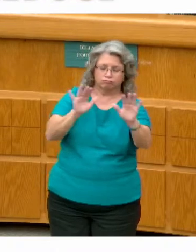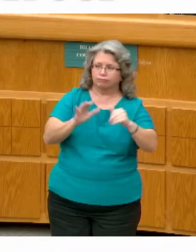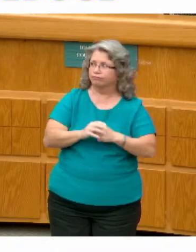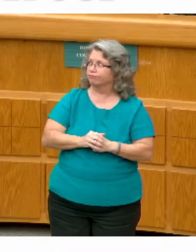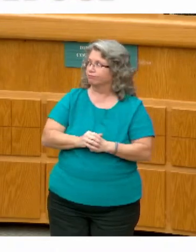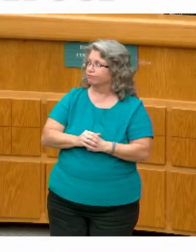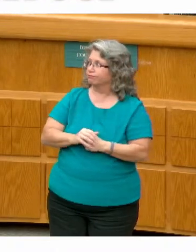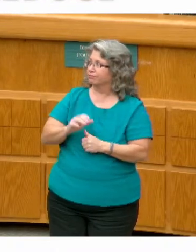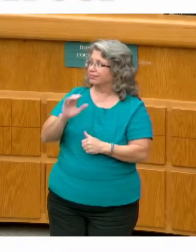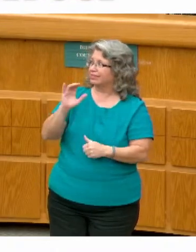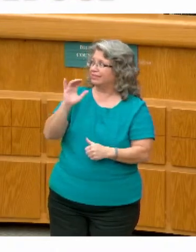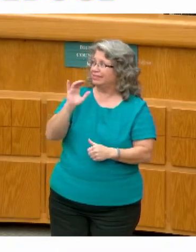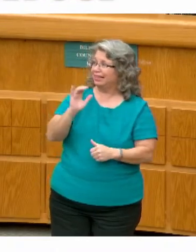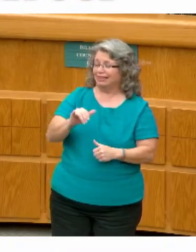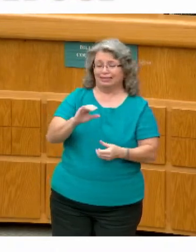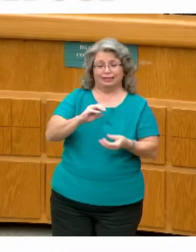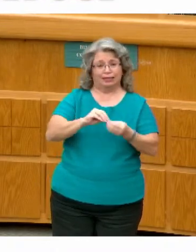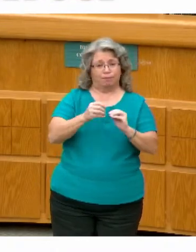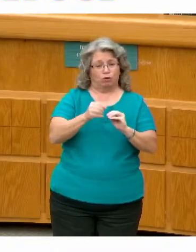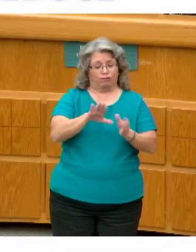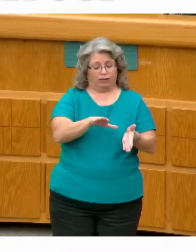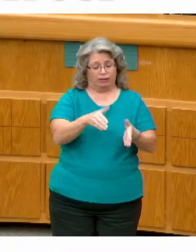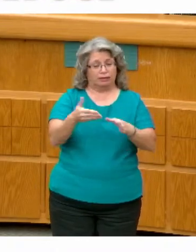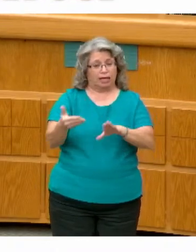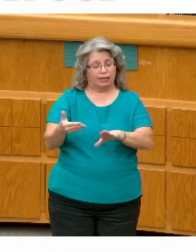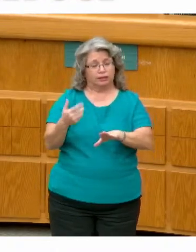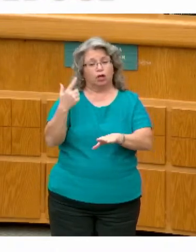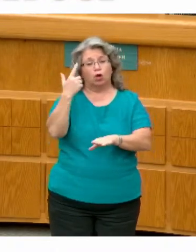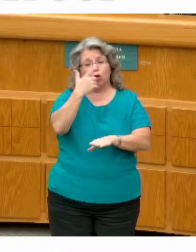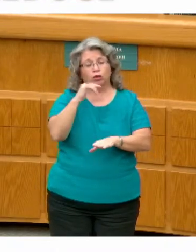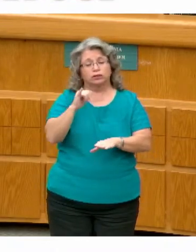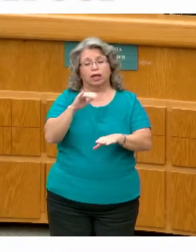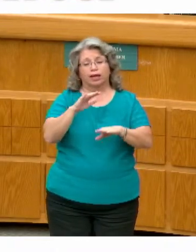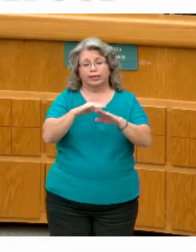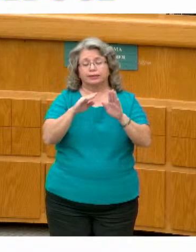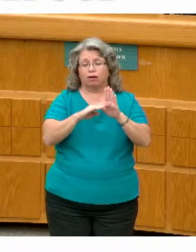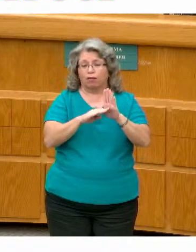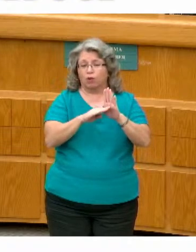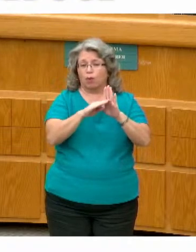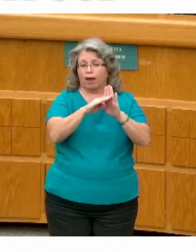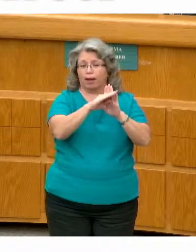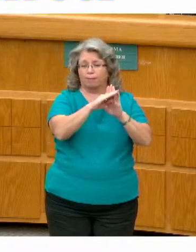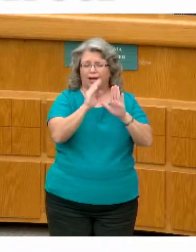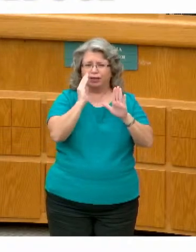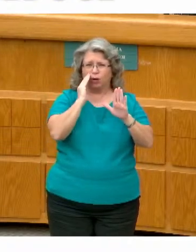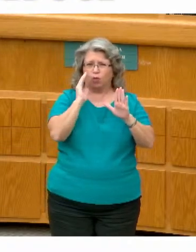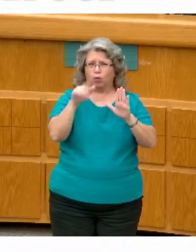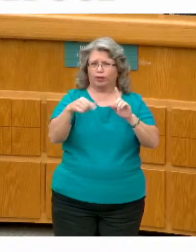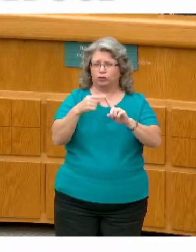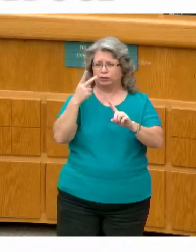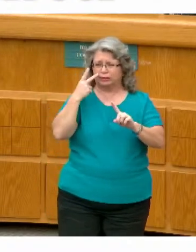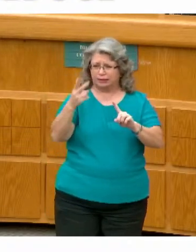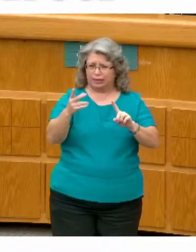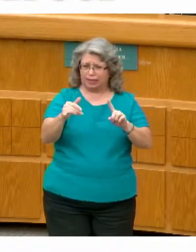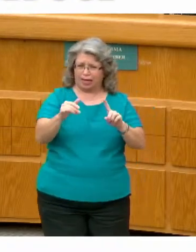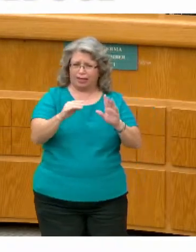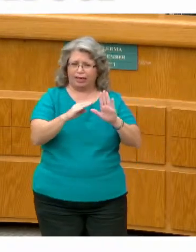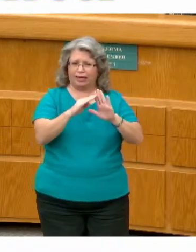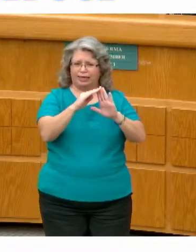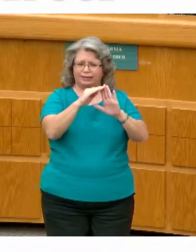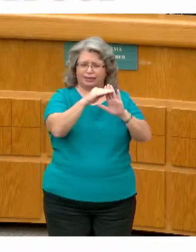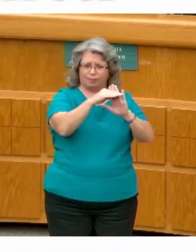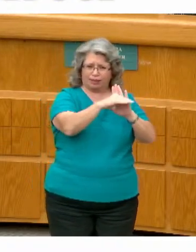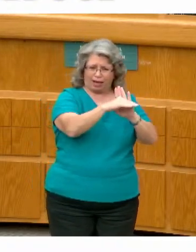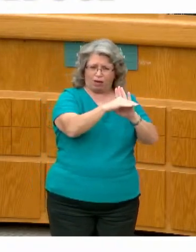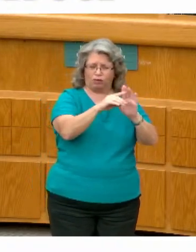it looks like the fatalities are on their way up. I know that when you look at that figure, it's coming down, but it's part of the